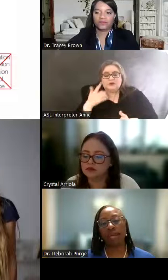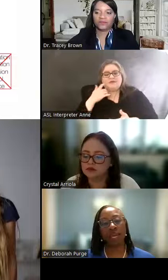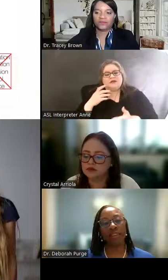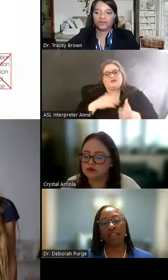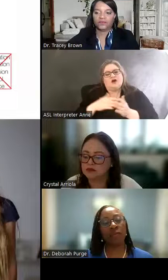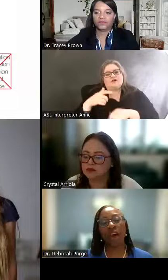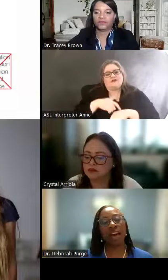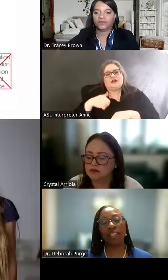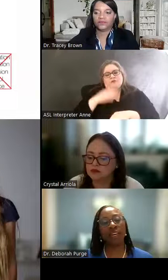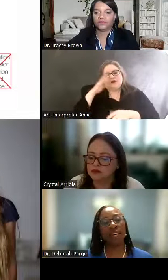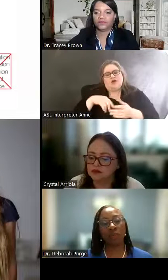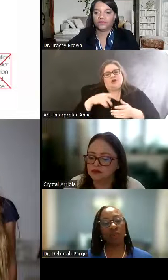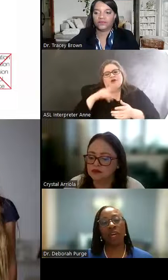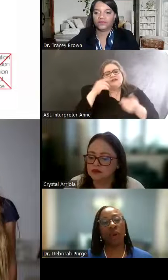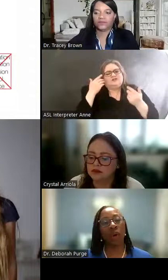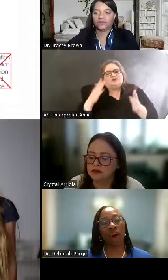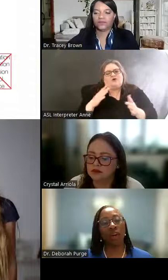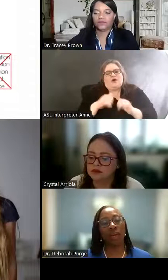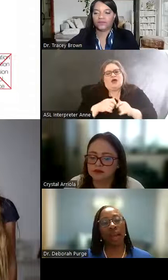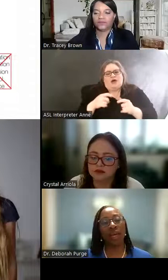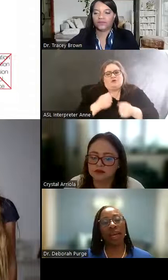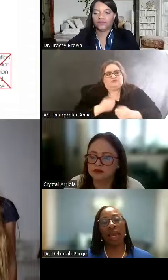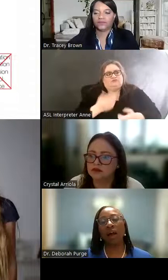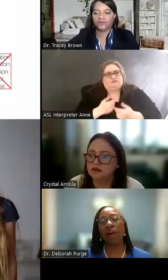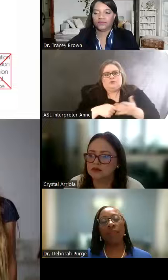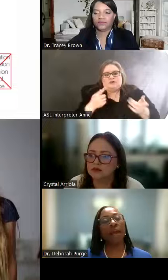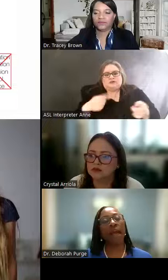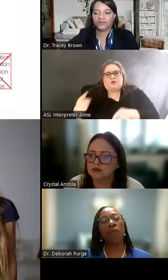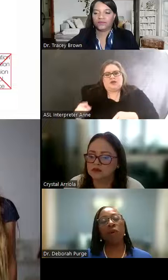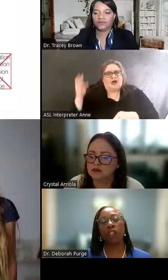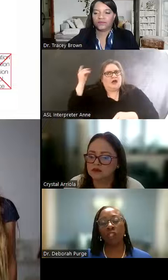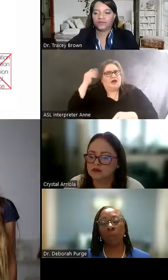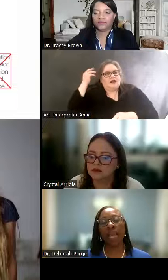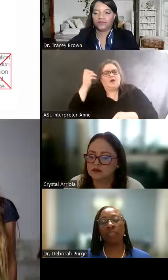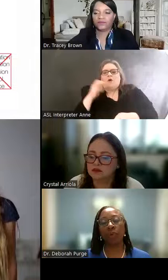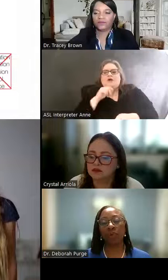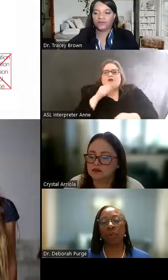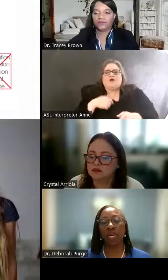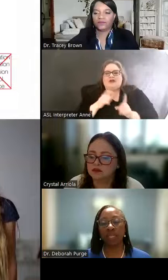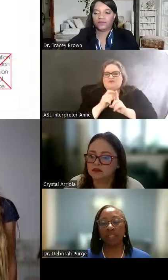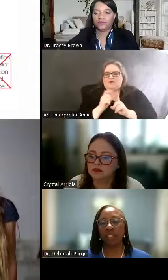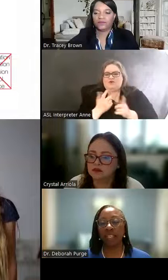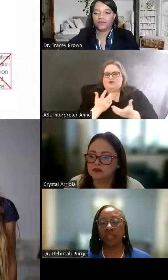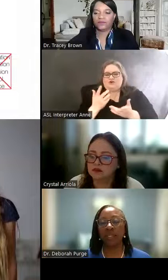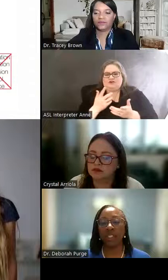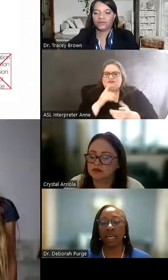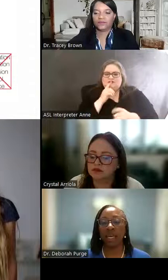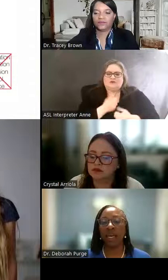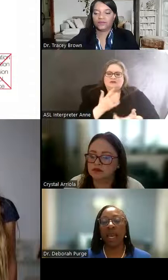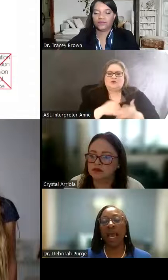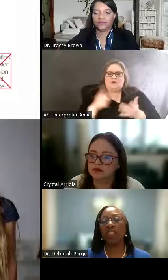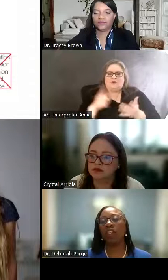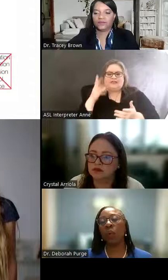that sometimes kids don't know how to tell you what's really going on, right? Or they may not have words to truly express what it is they're